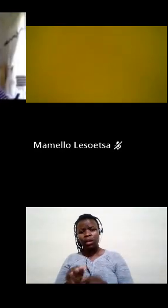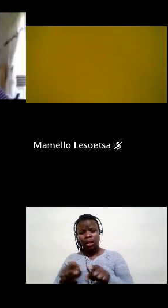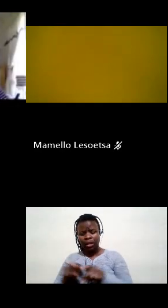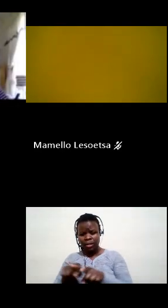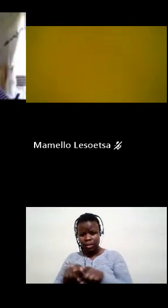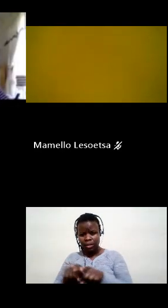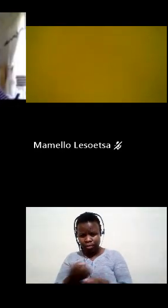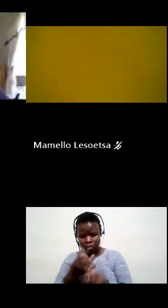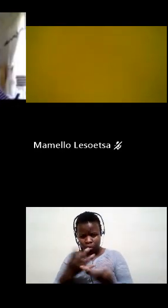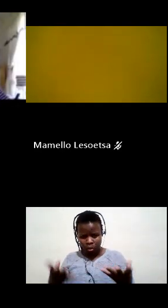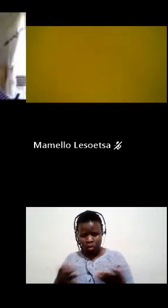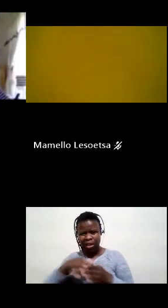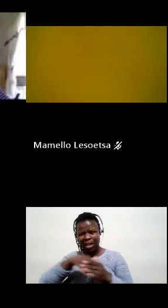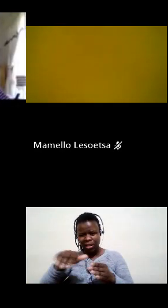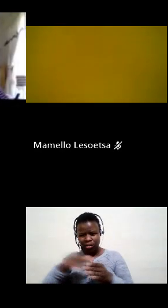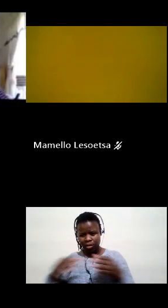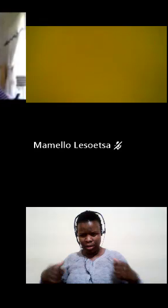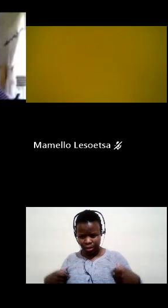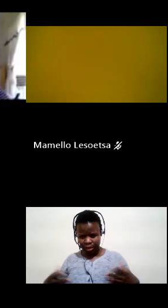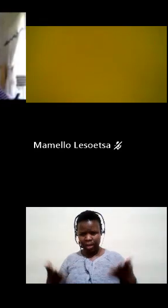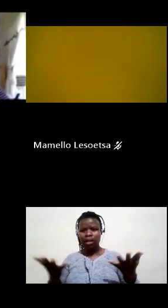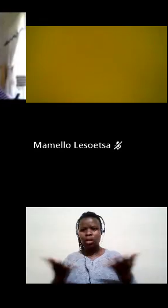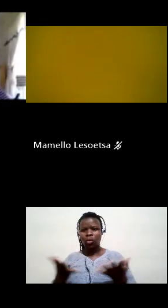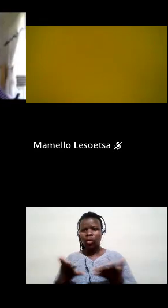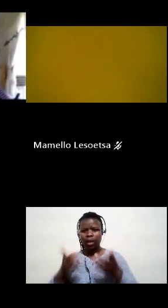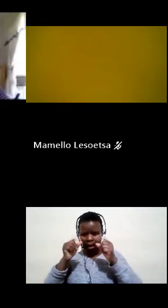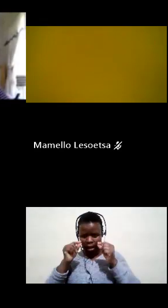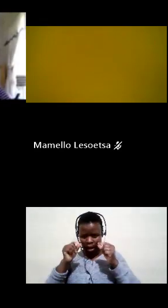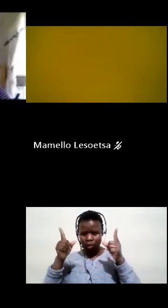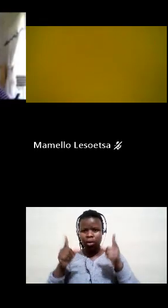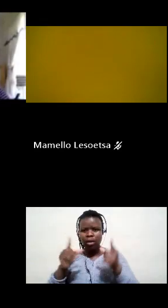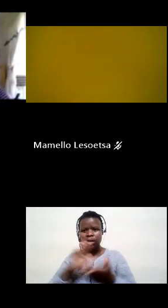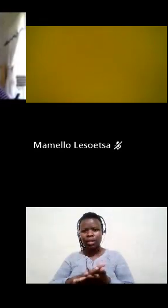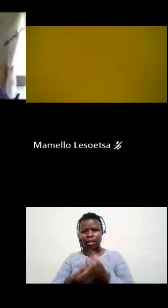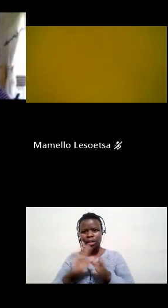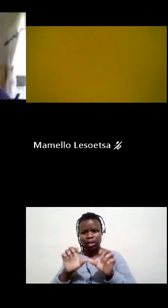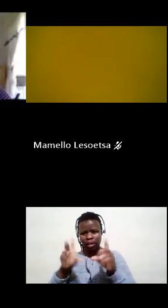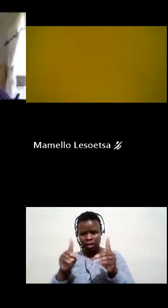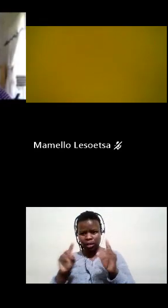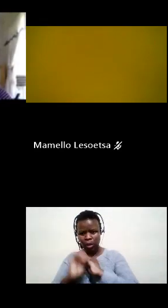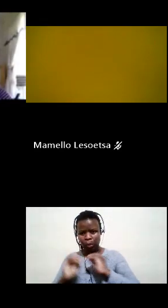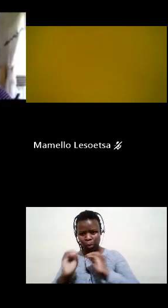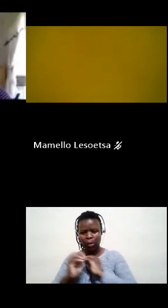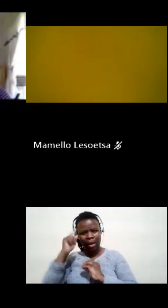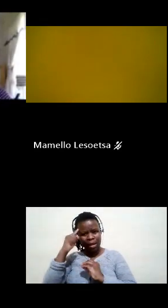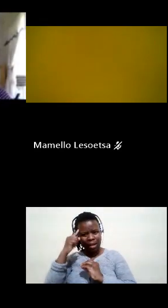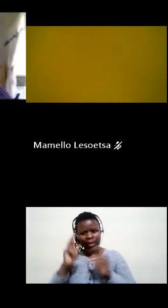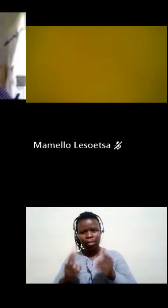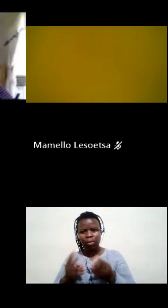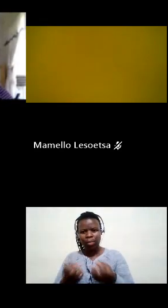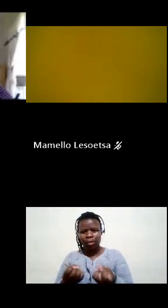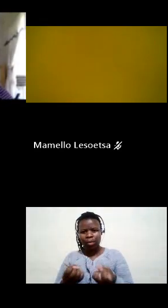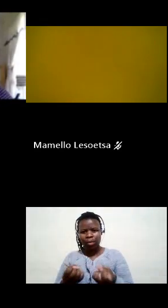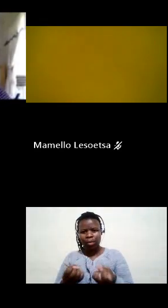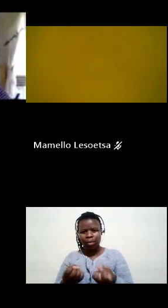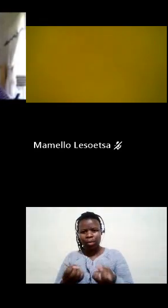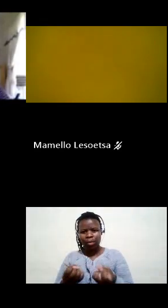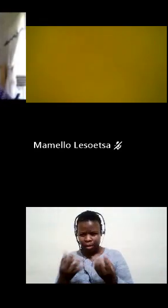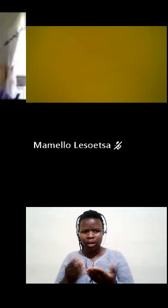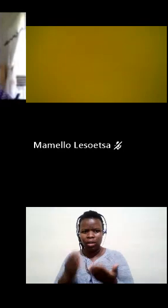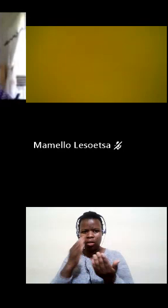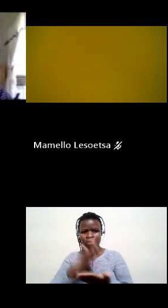with awareness and education. I just think a lot of people are just unfortunately ignorant and they just need some education on that.